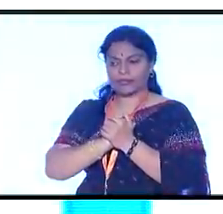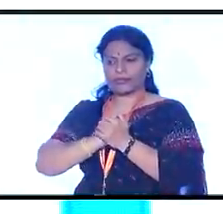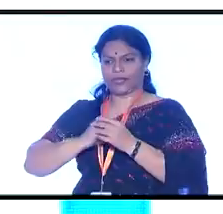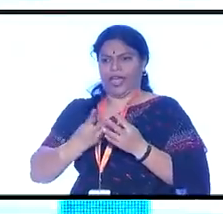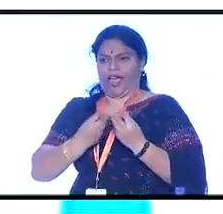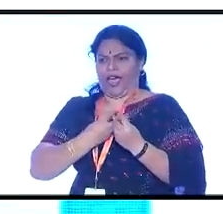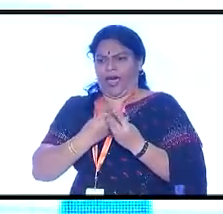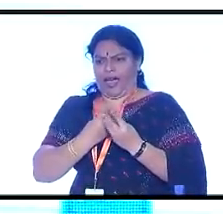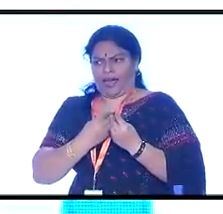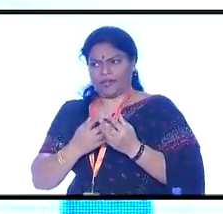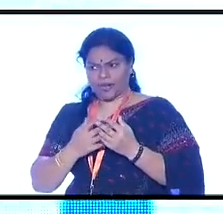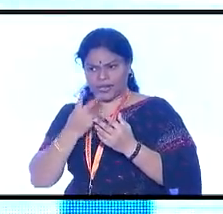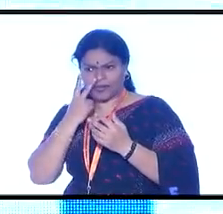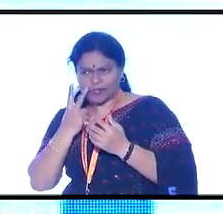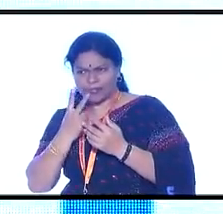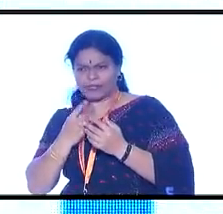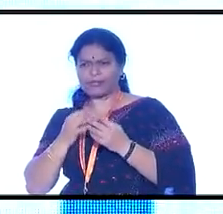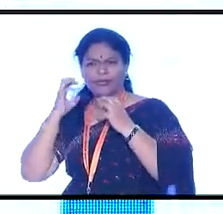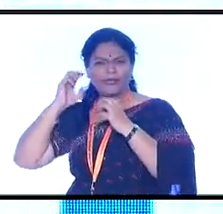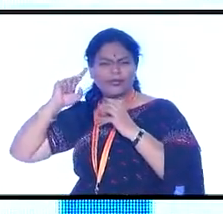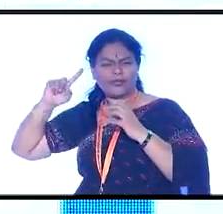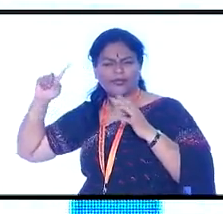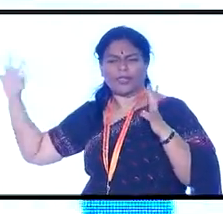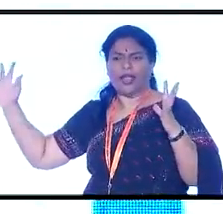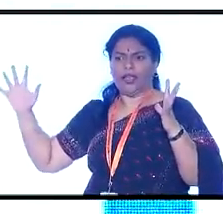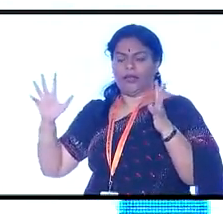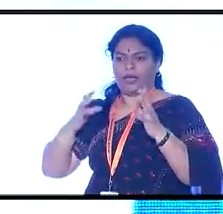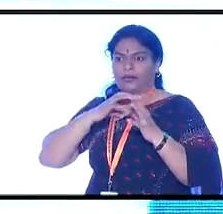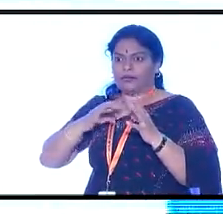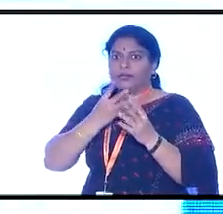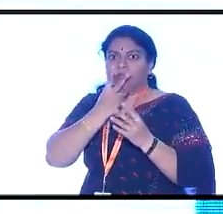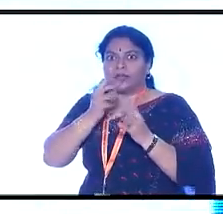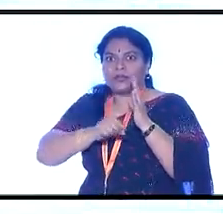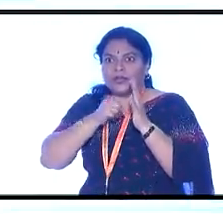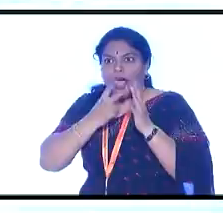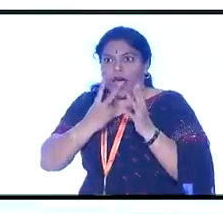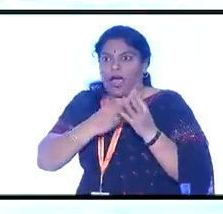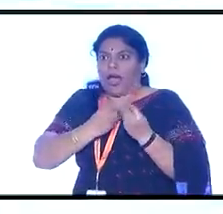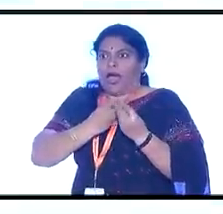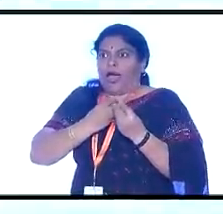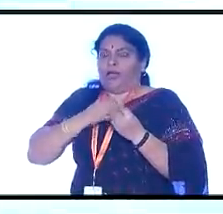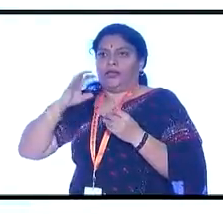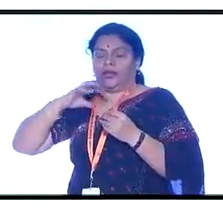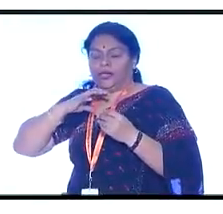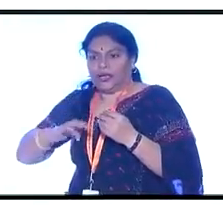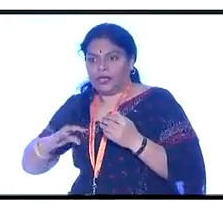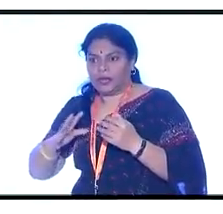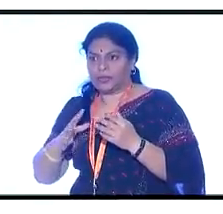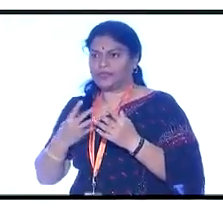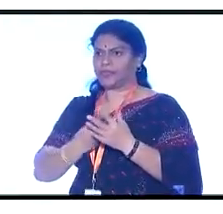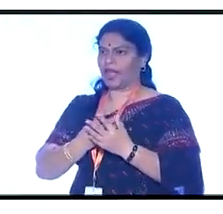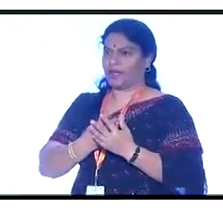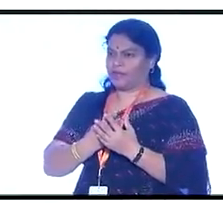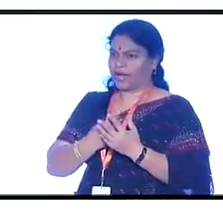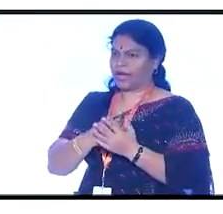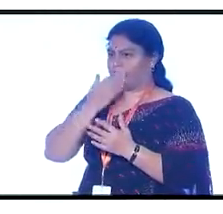life-threatening. But me screaming that day was totally not just out of fear, but it